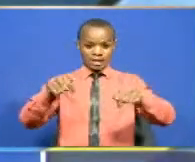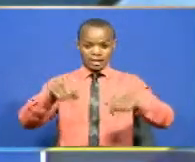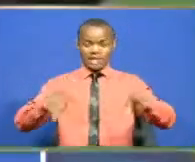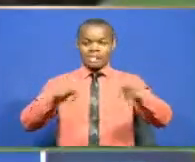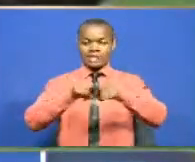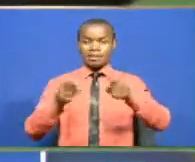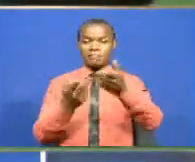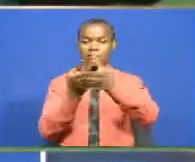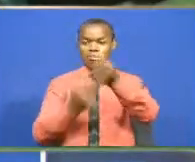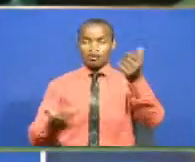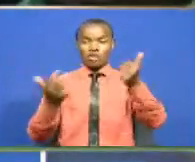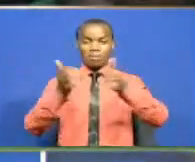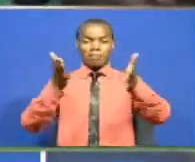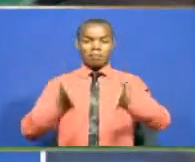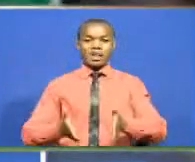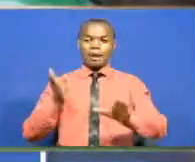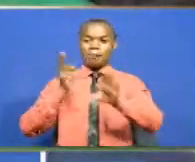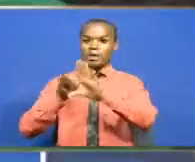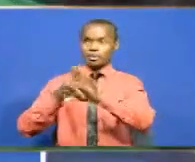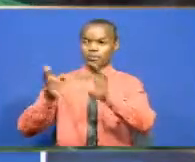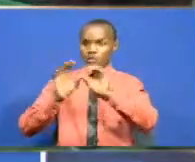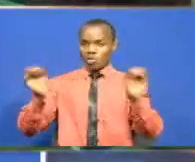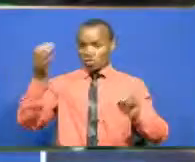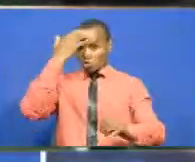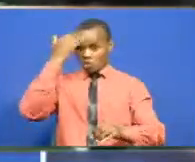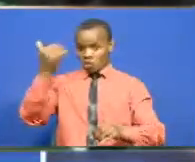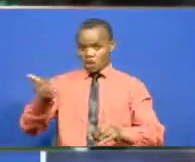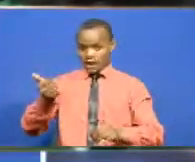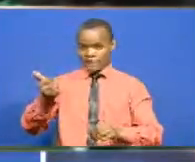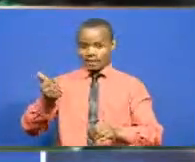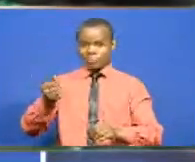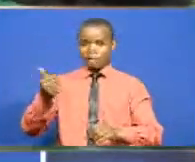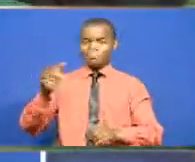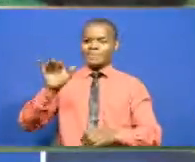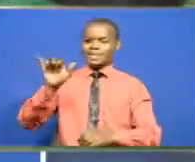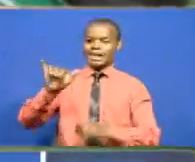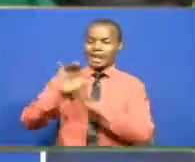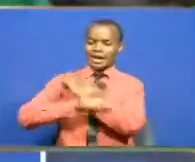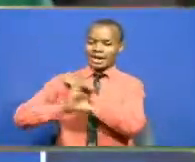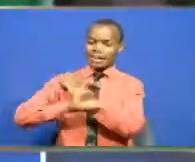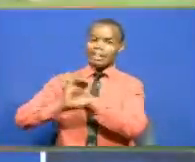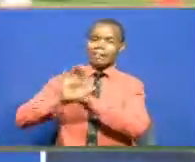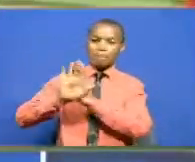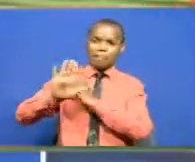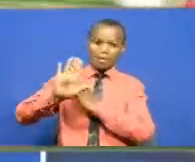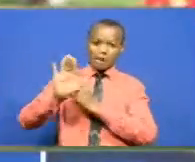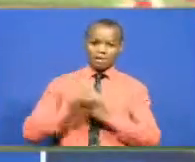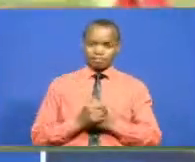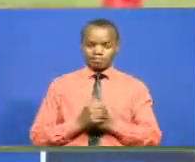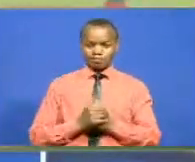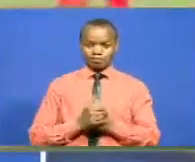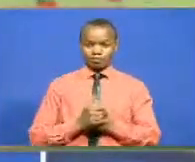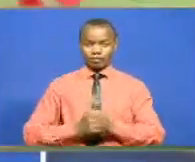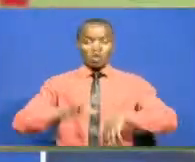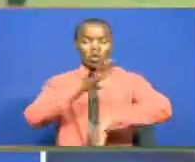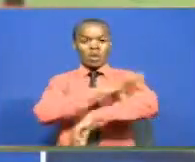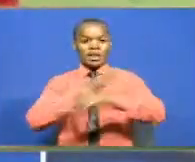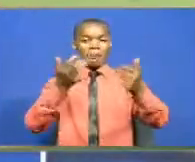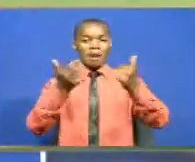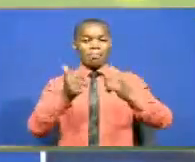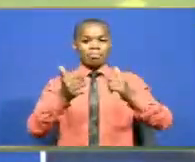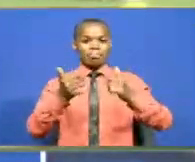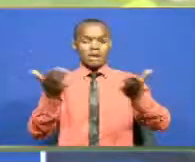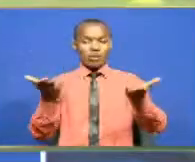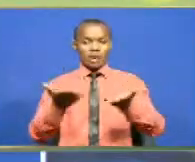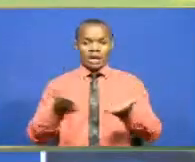be available for the match due to COVID-19 restrictions in their respective countries. Wanyama, who plays for Montreal Impact in